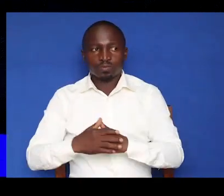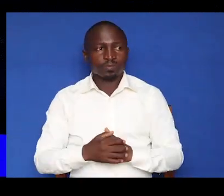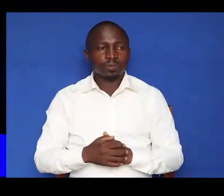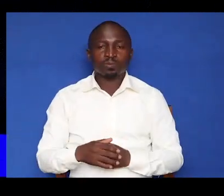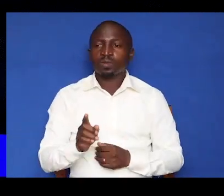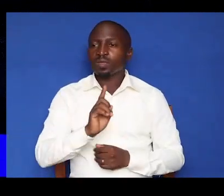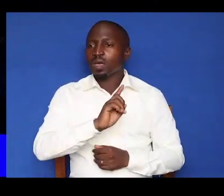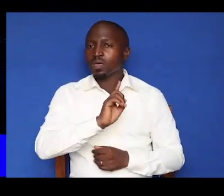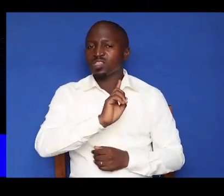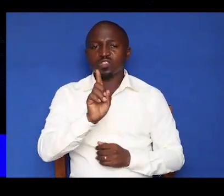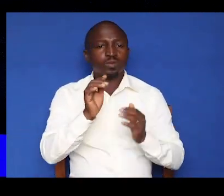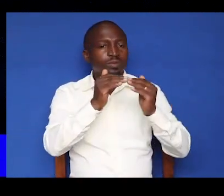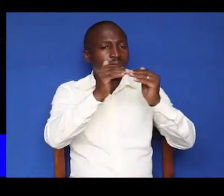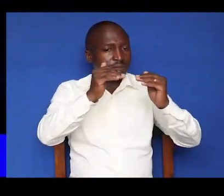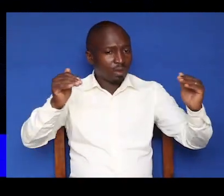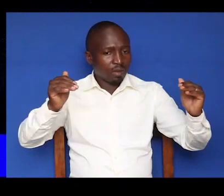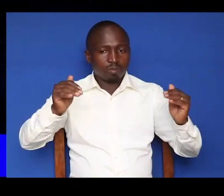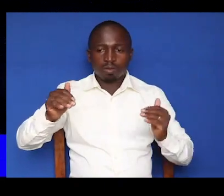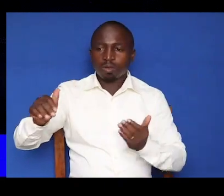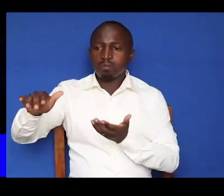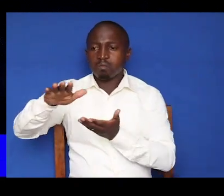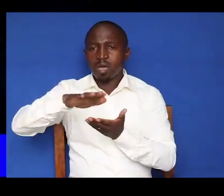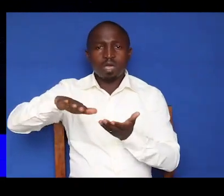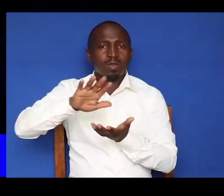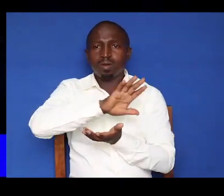not the same to all areas.